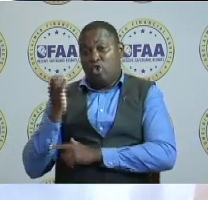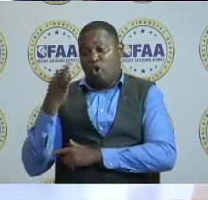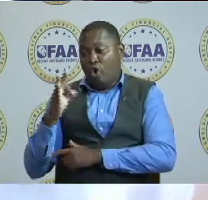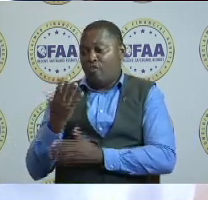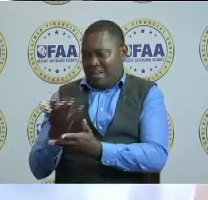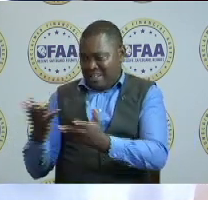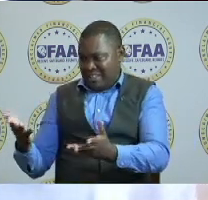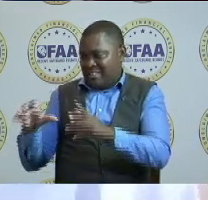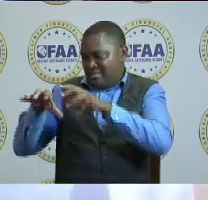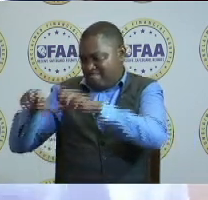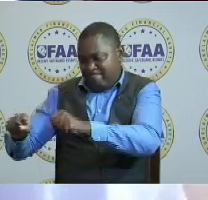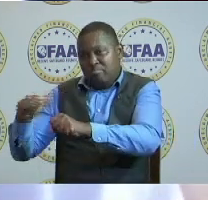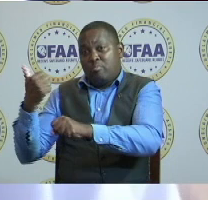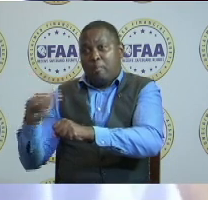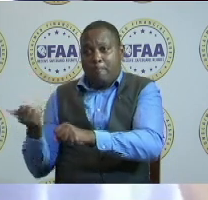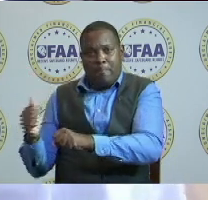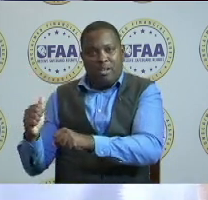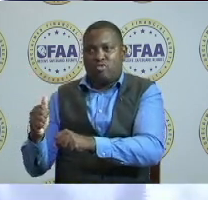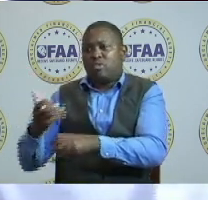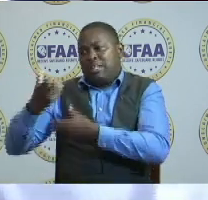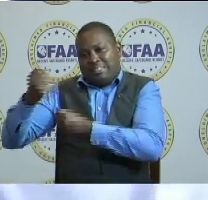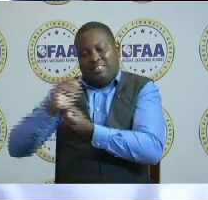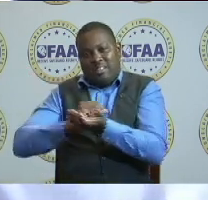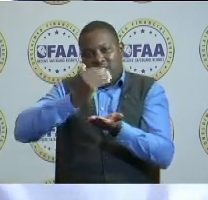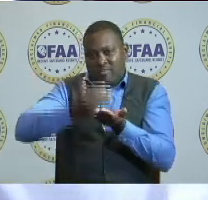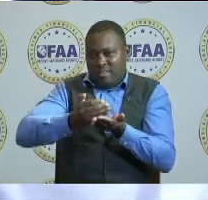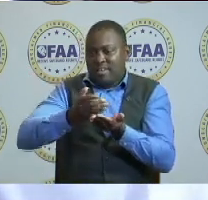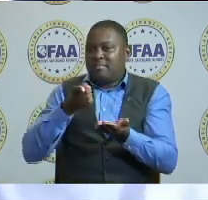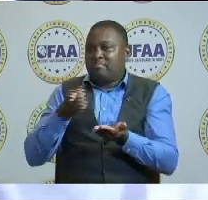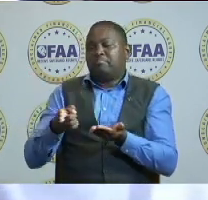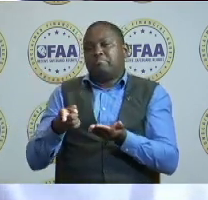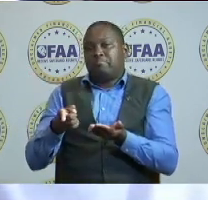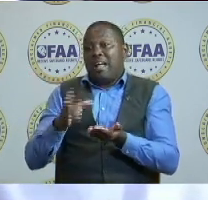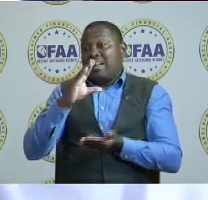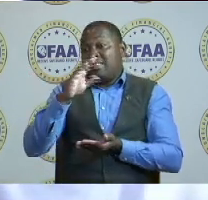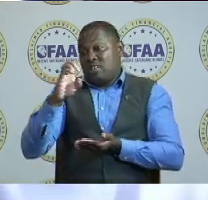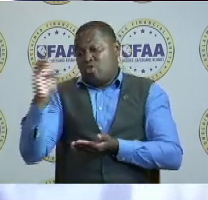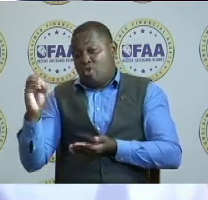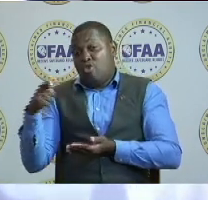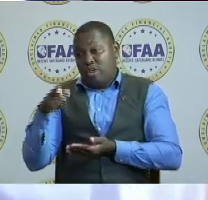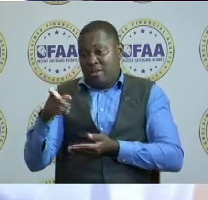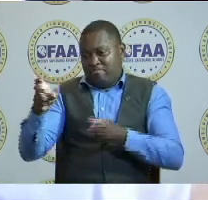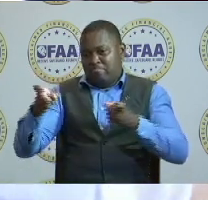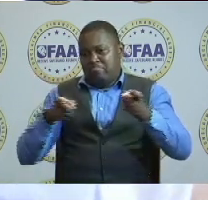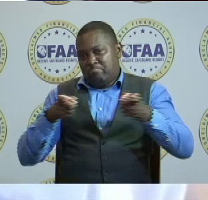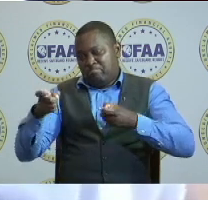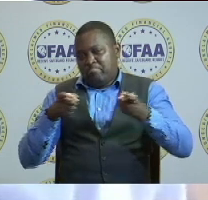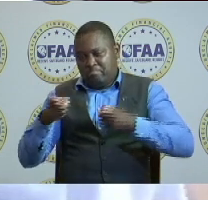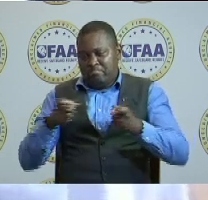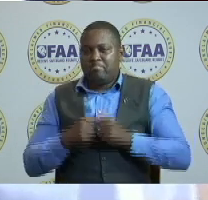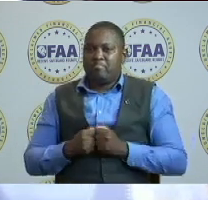Unclaimed Financial Assets Trust Fund. The CEO is the managing trustee, I believe you know. And this